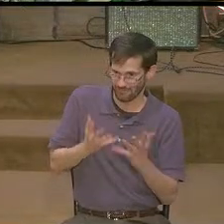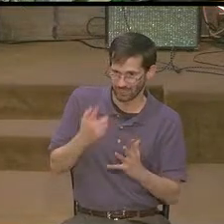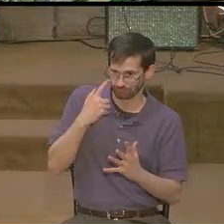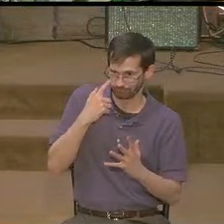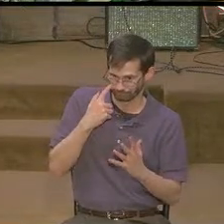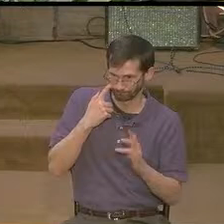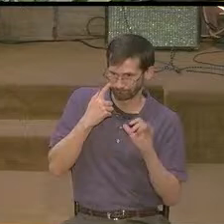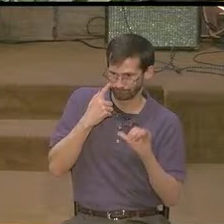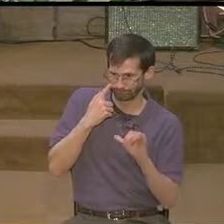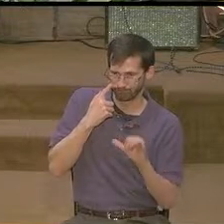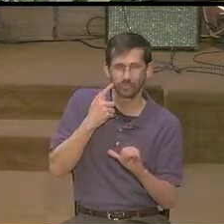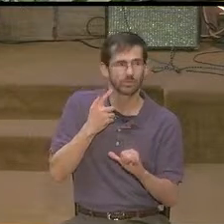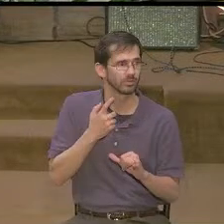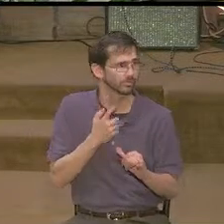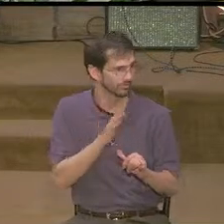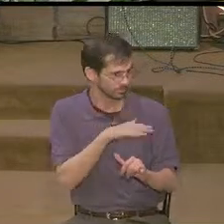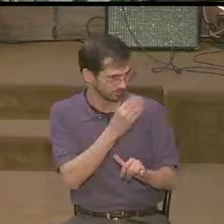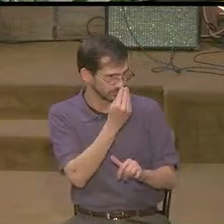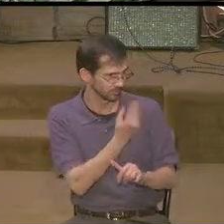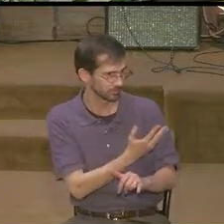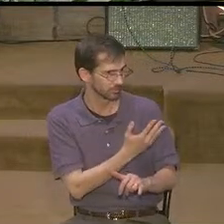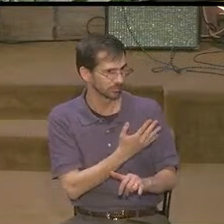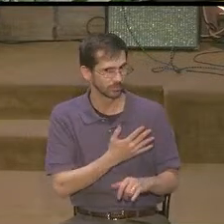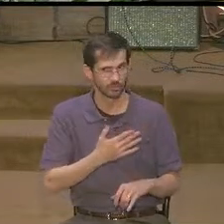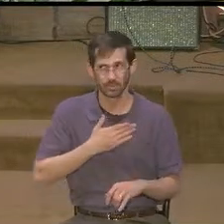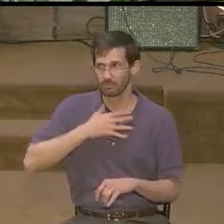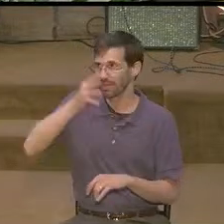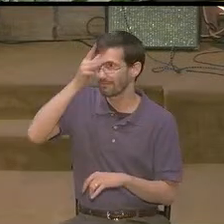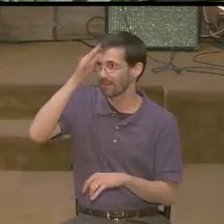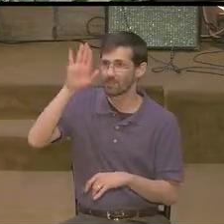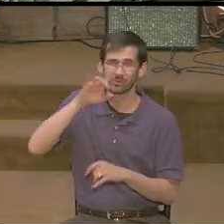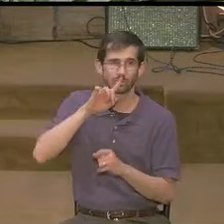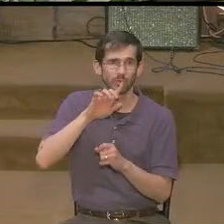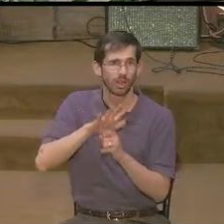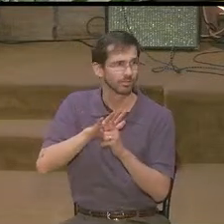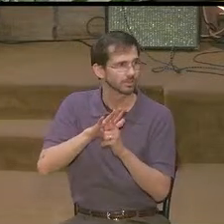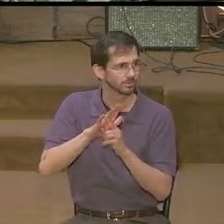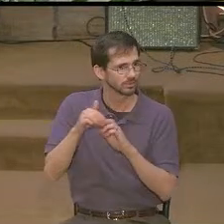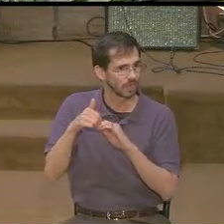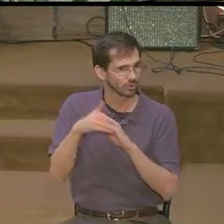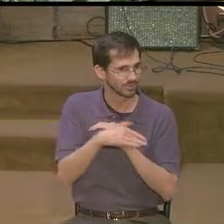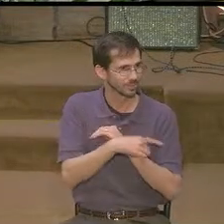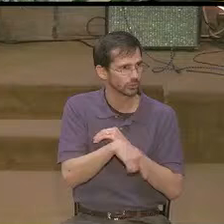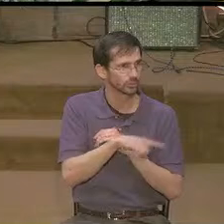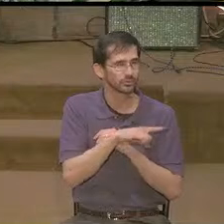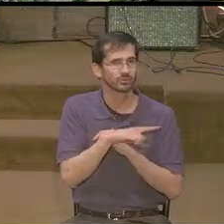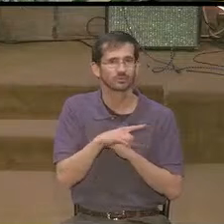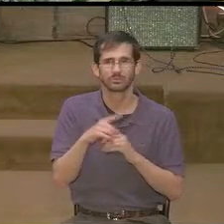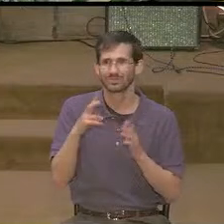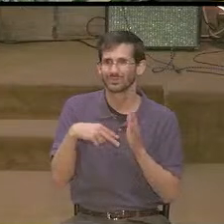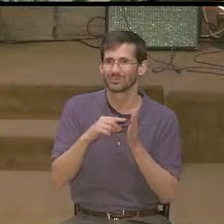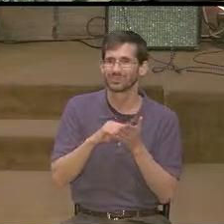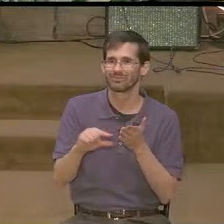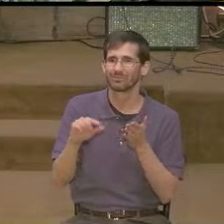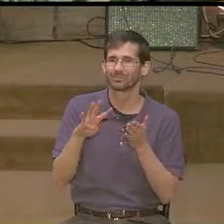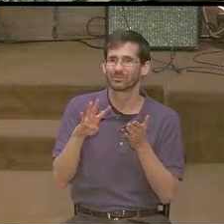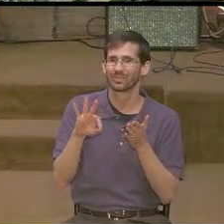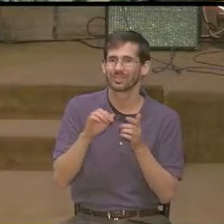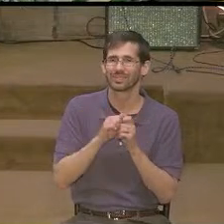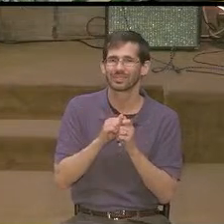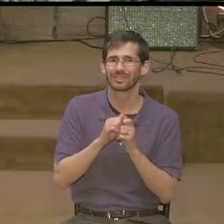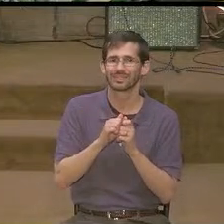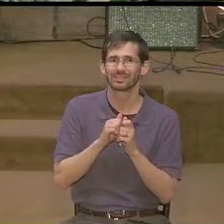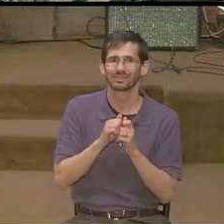behold, I send the promise of my Father upon you. Come on, read verse 49 with me.